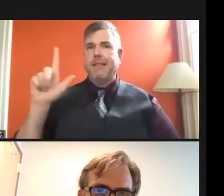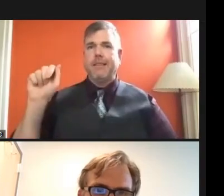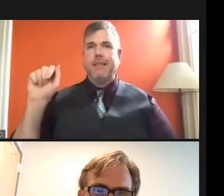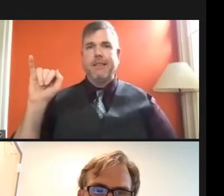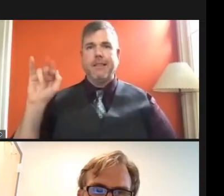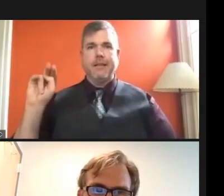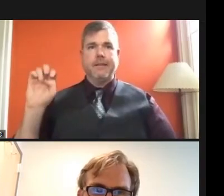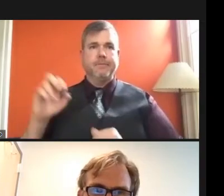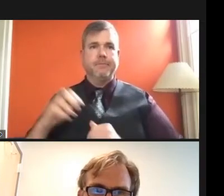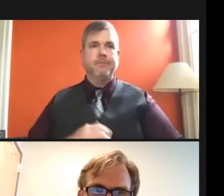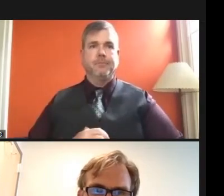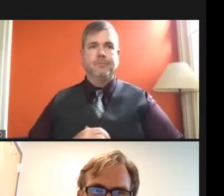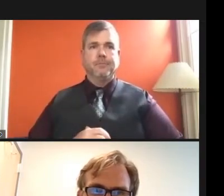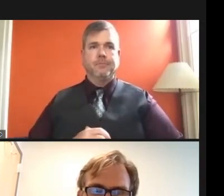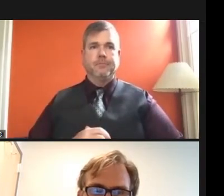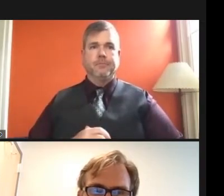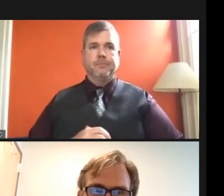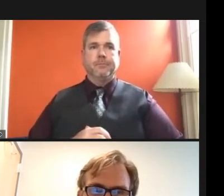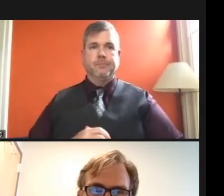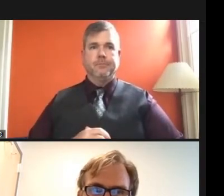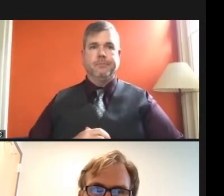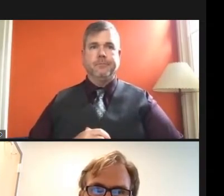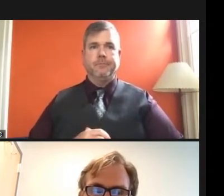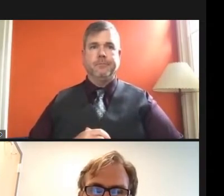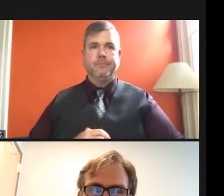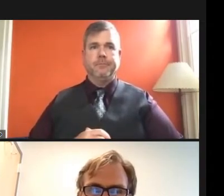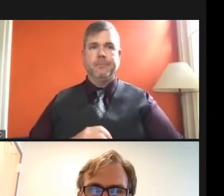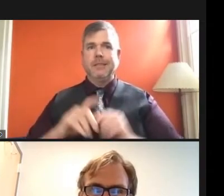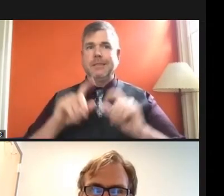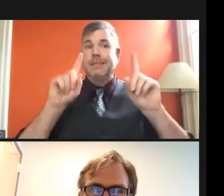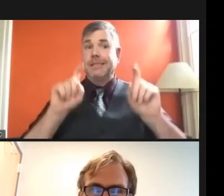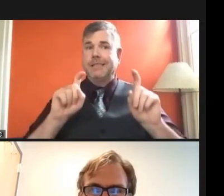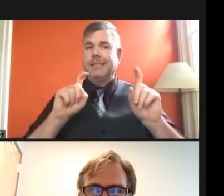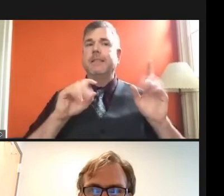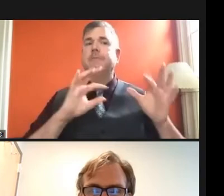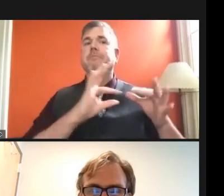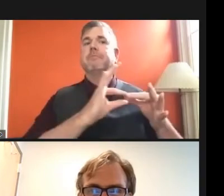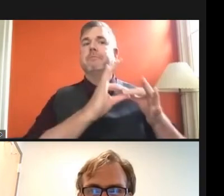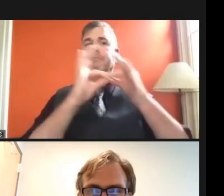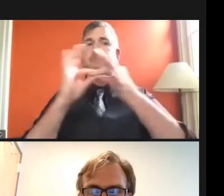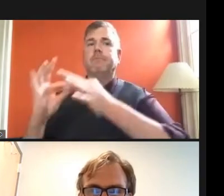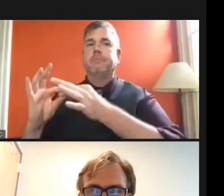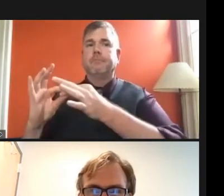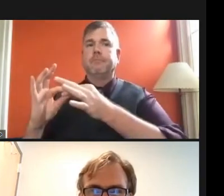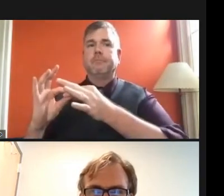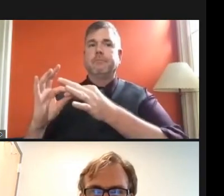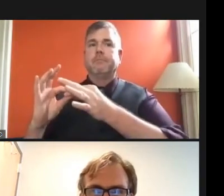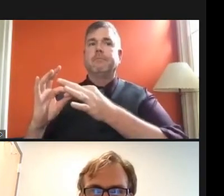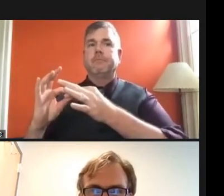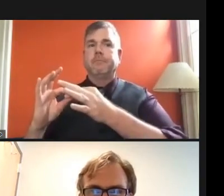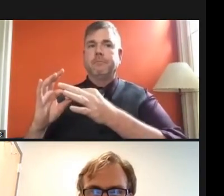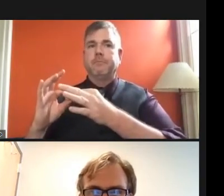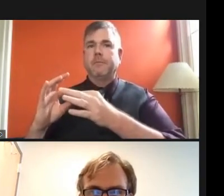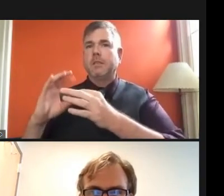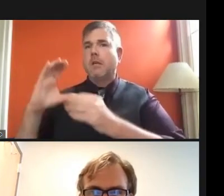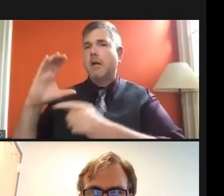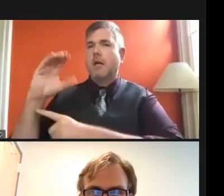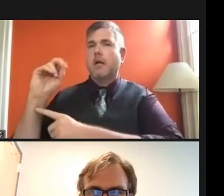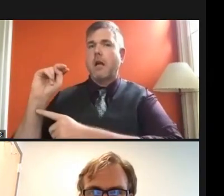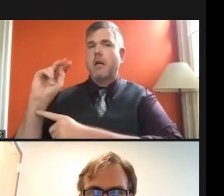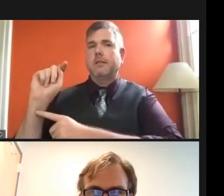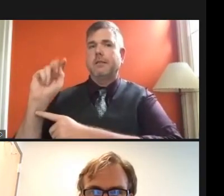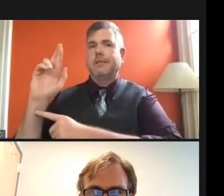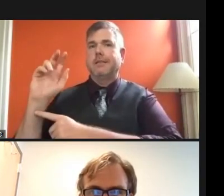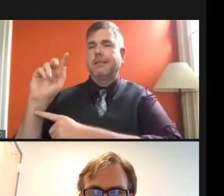that in that toolbox of stopping the spread, that those two go hand in hand. Dr. Willis, and I'll just read the question as it came